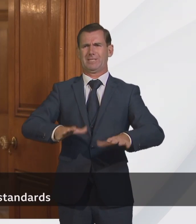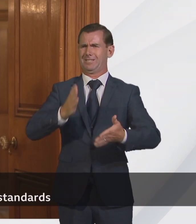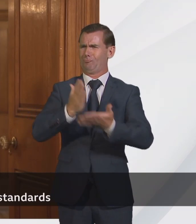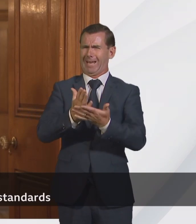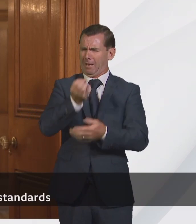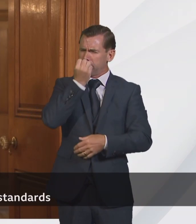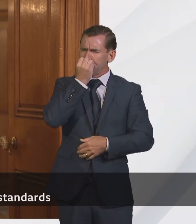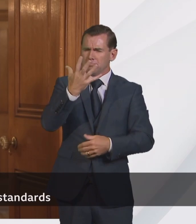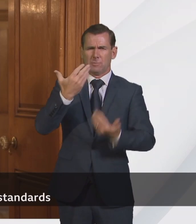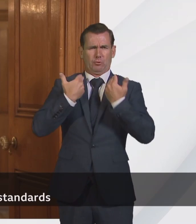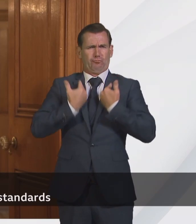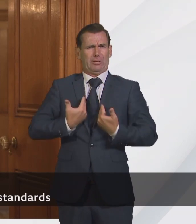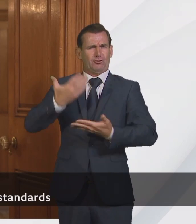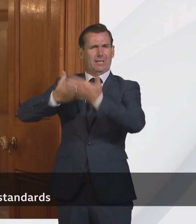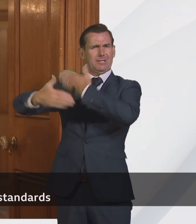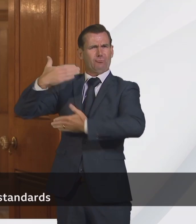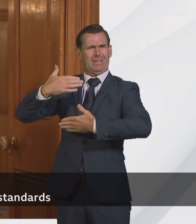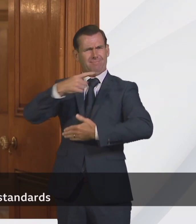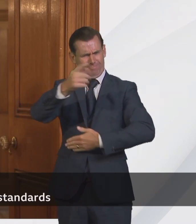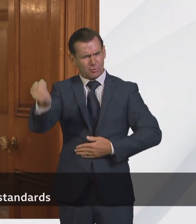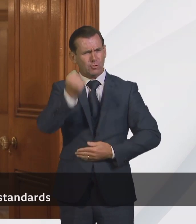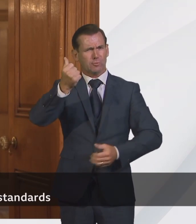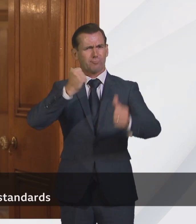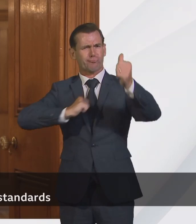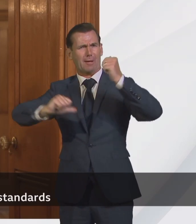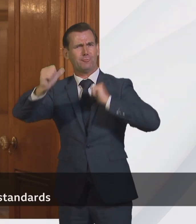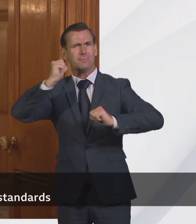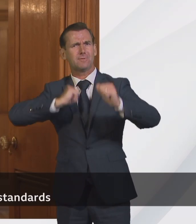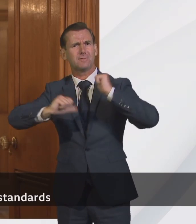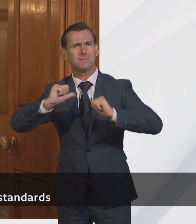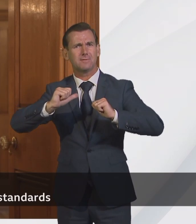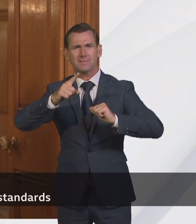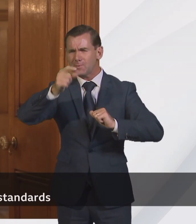you mentioned the government's new funding for tutoring.